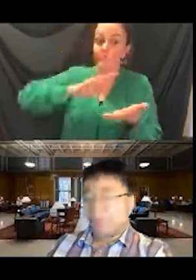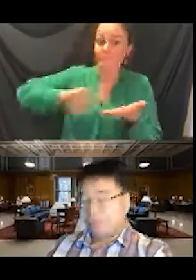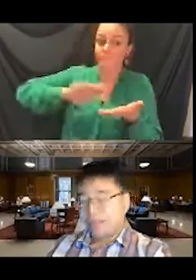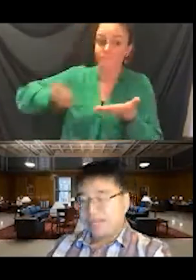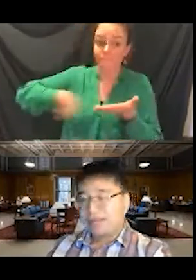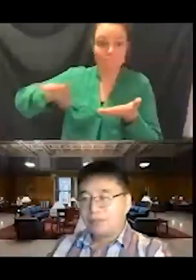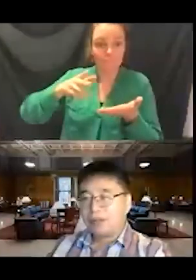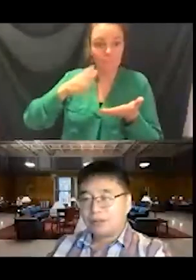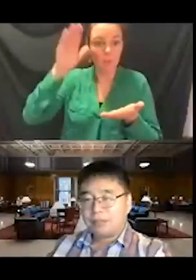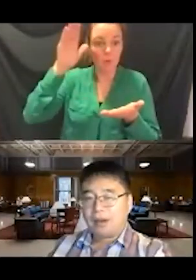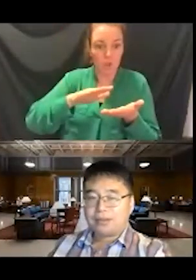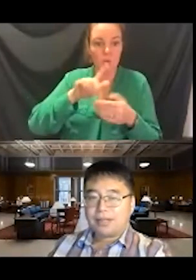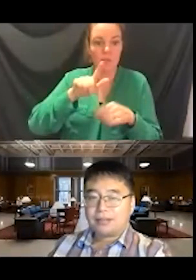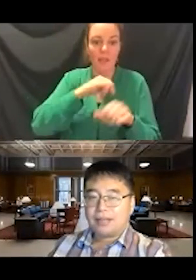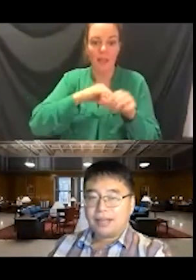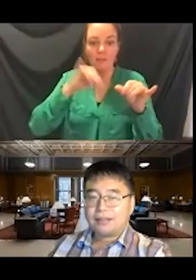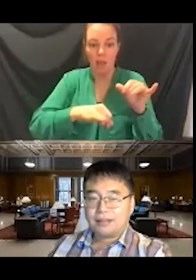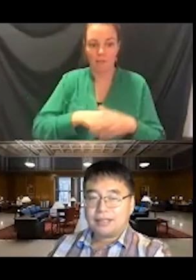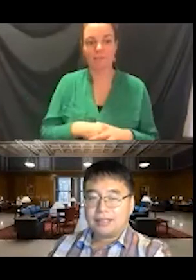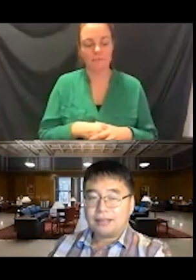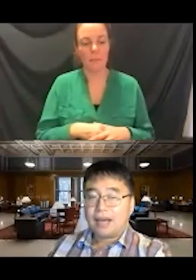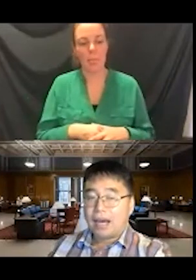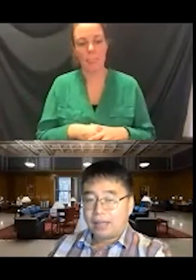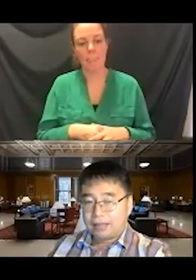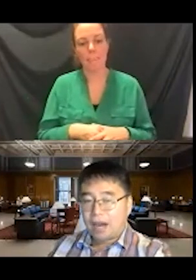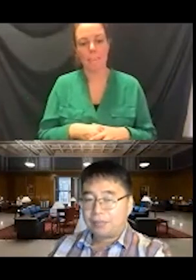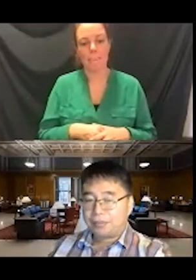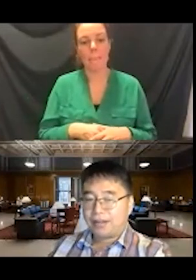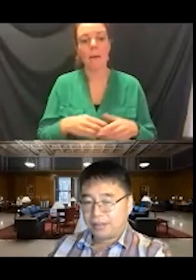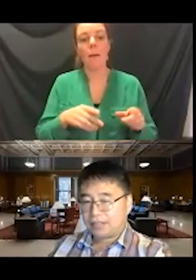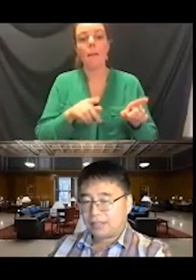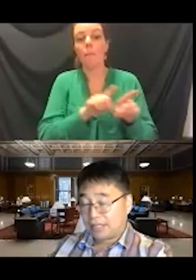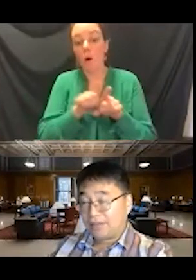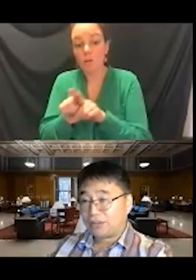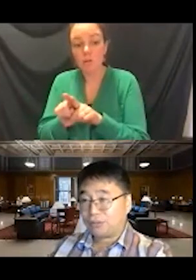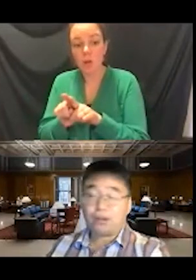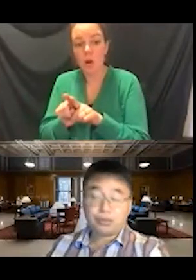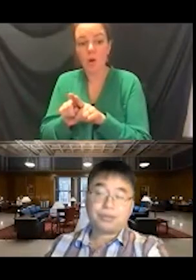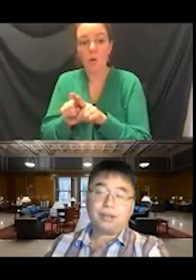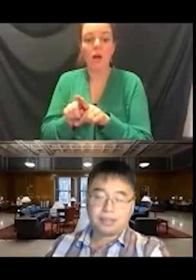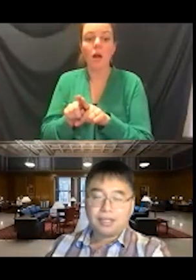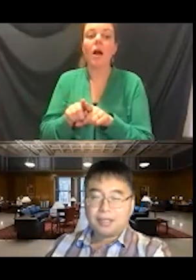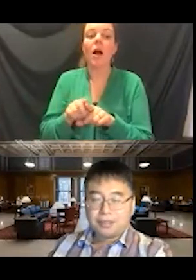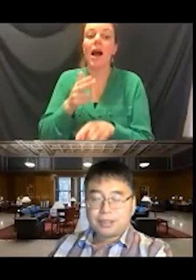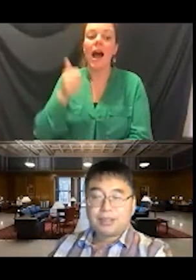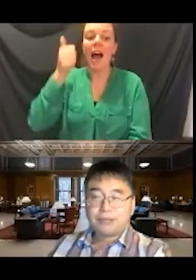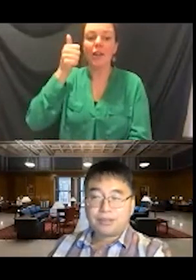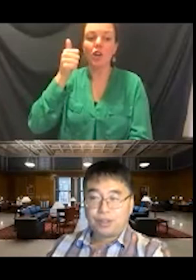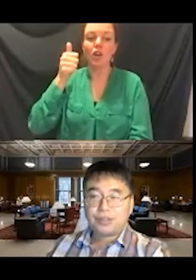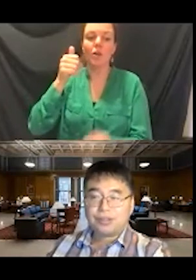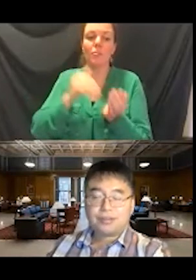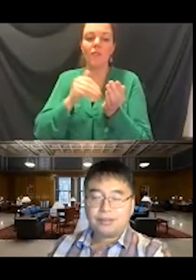on top of that, we also hypothesized that that higher provider satisfaction would also result, particularly